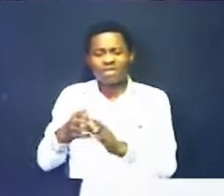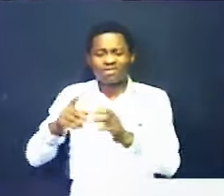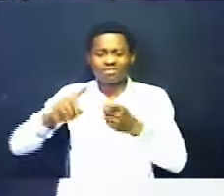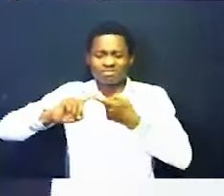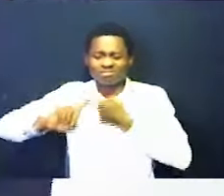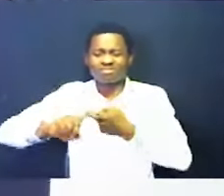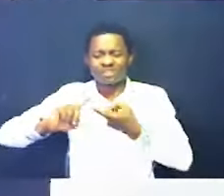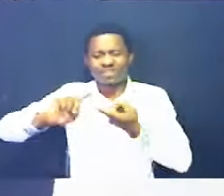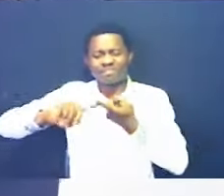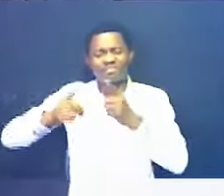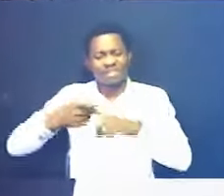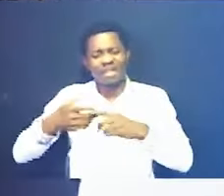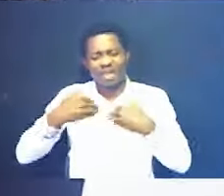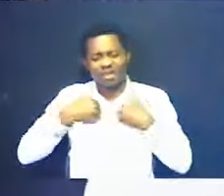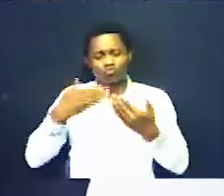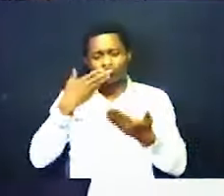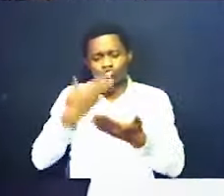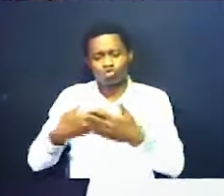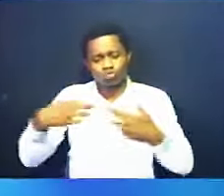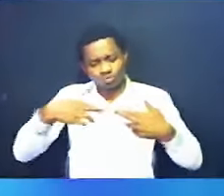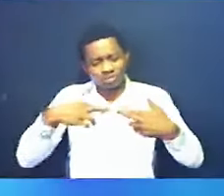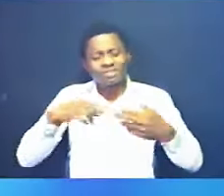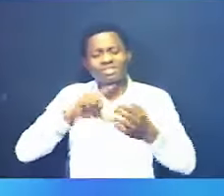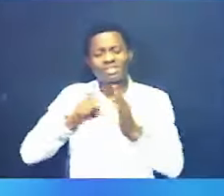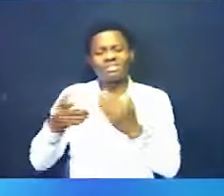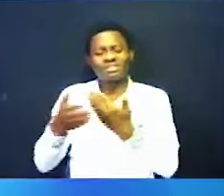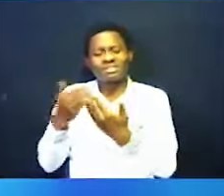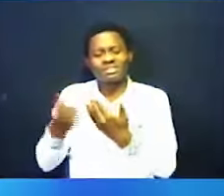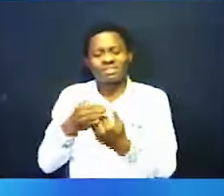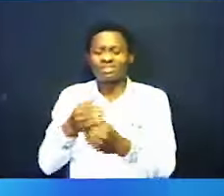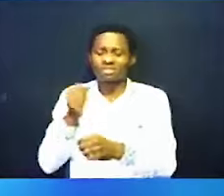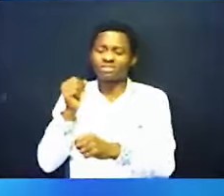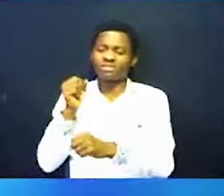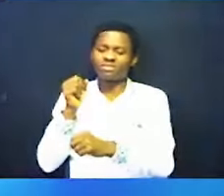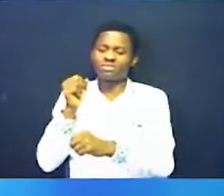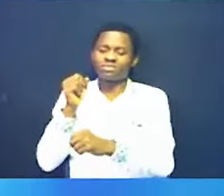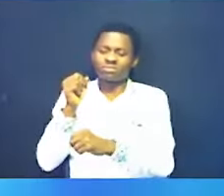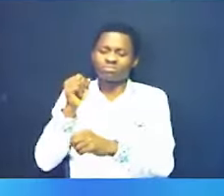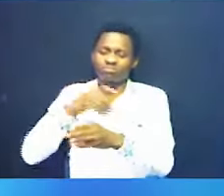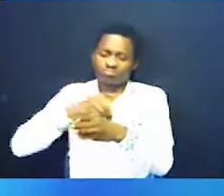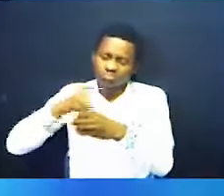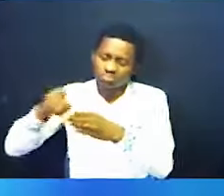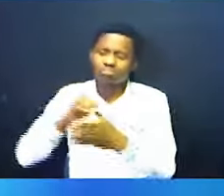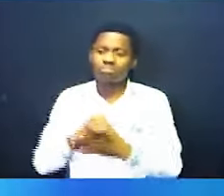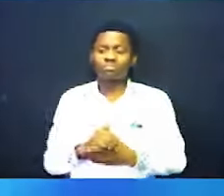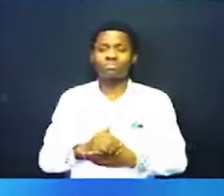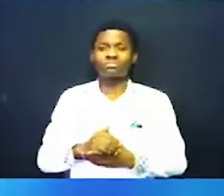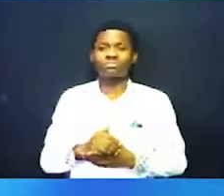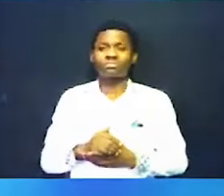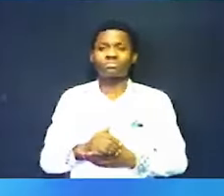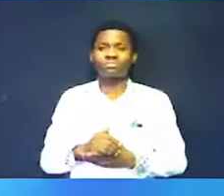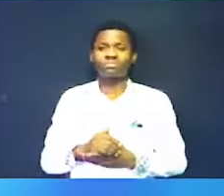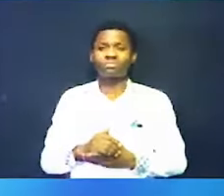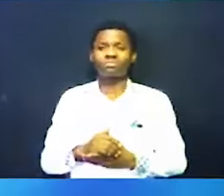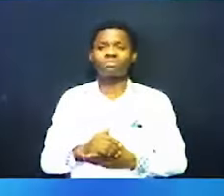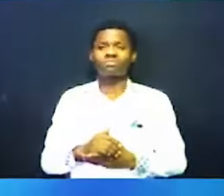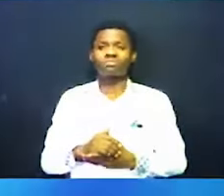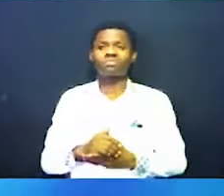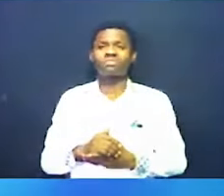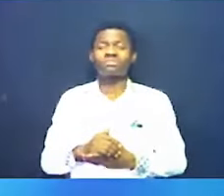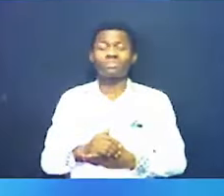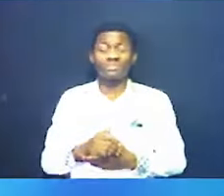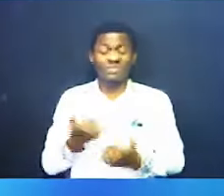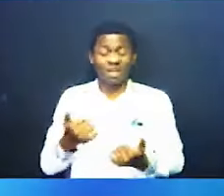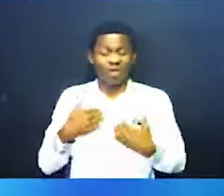etia no. Now, brothers and sisters, Adofunum, I sense there's a burden on all of us now